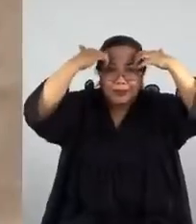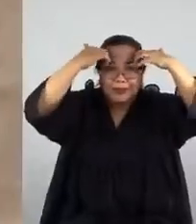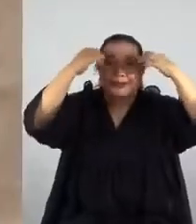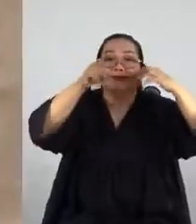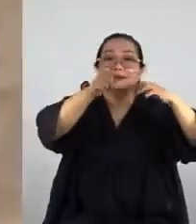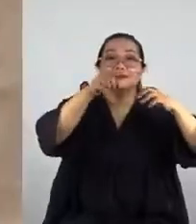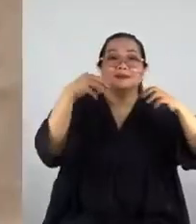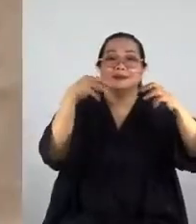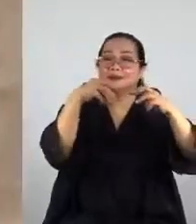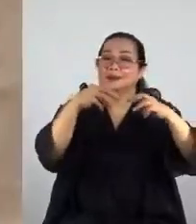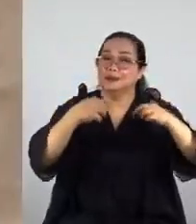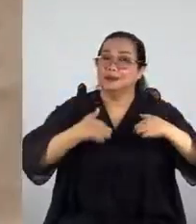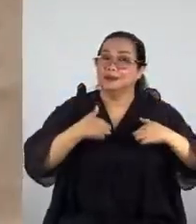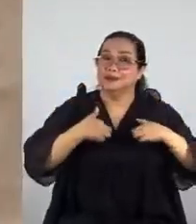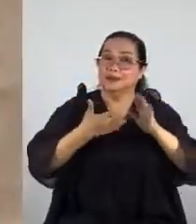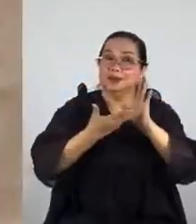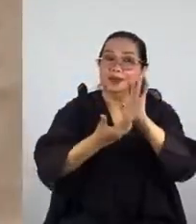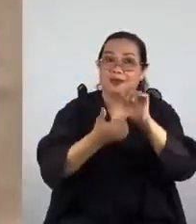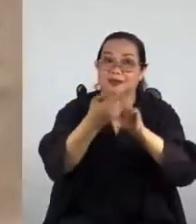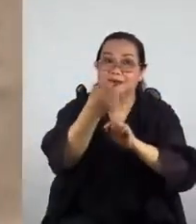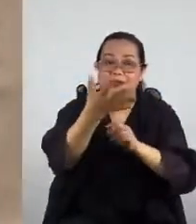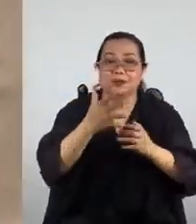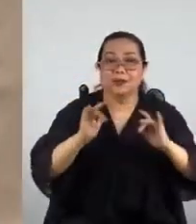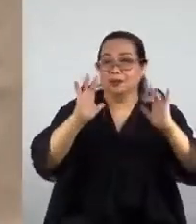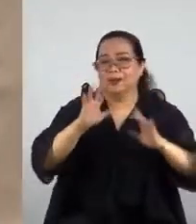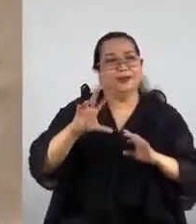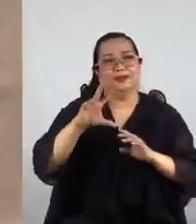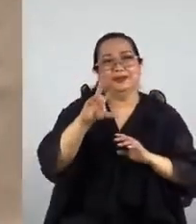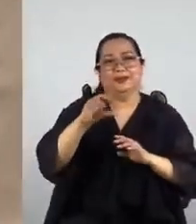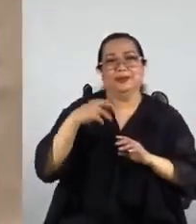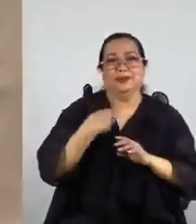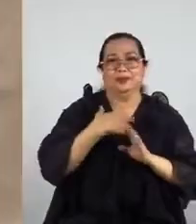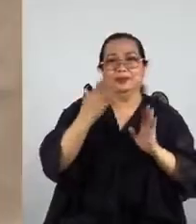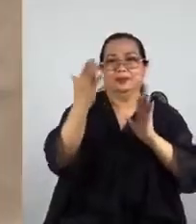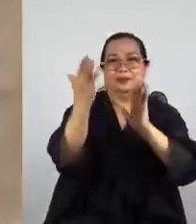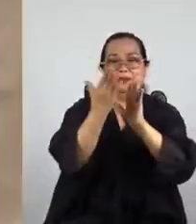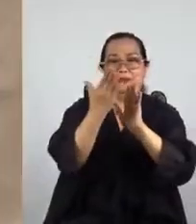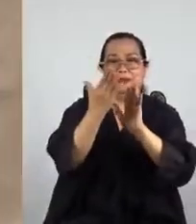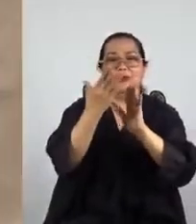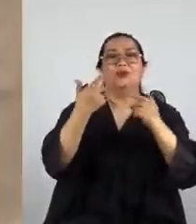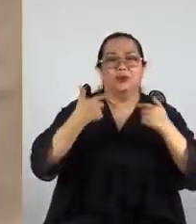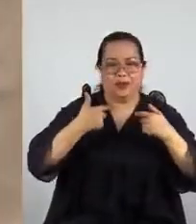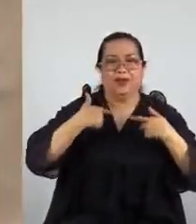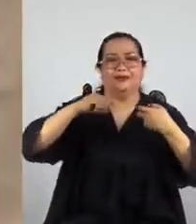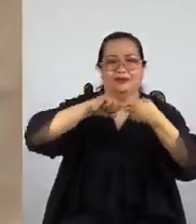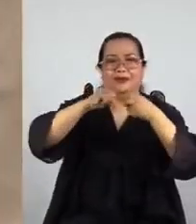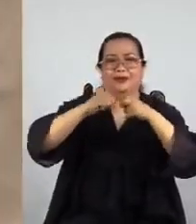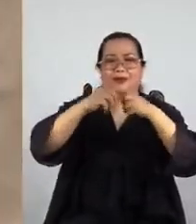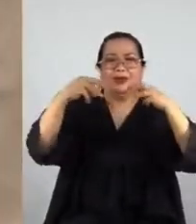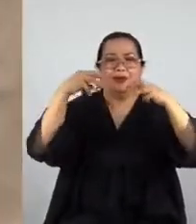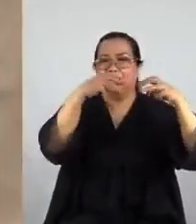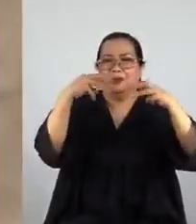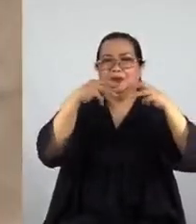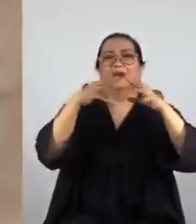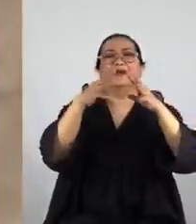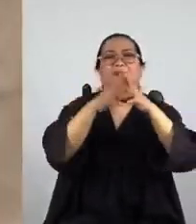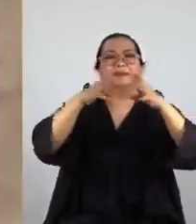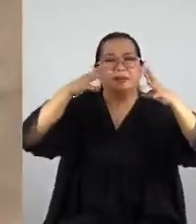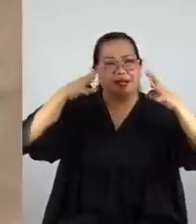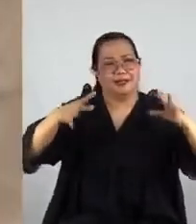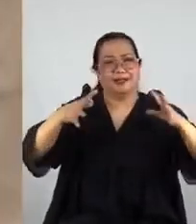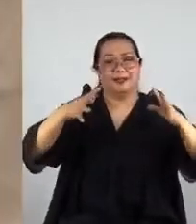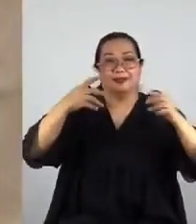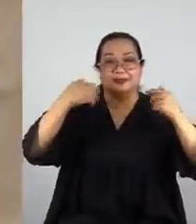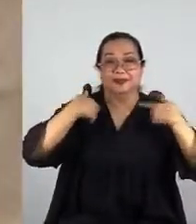I have nothing to offer but blood, toil, tears, and sweat. We have before us an ordeal of the most grievous kind. We have